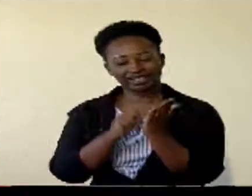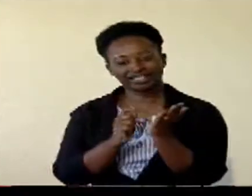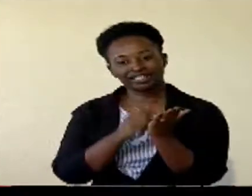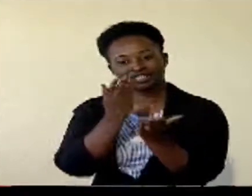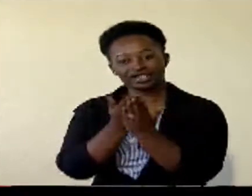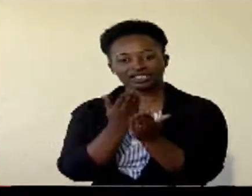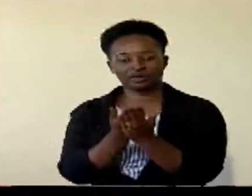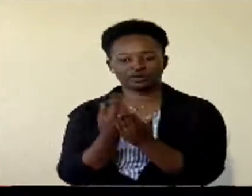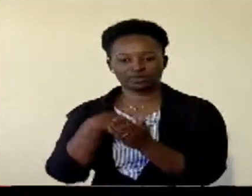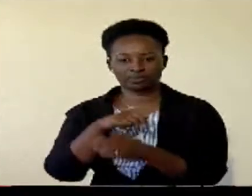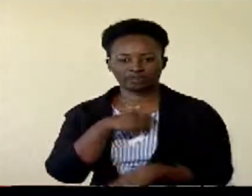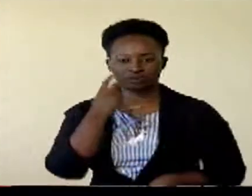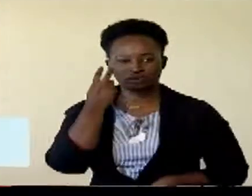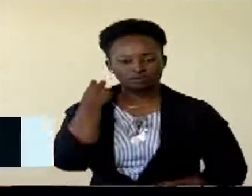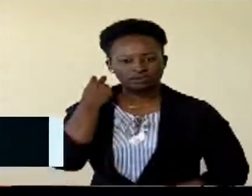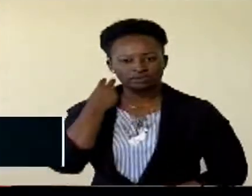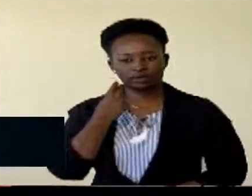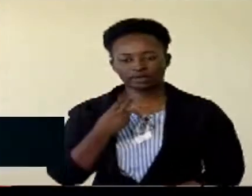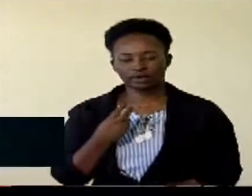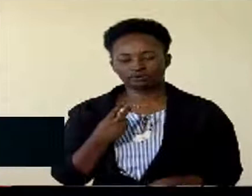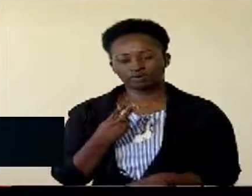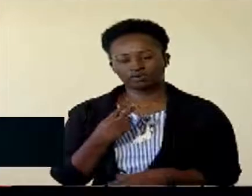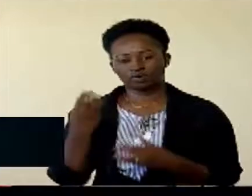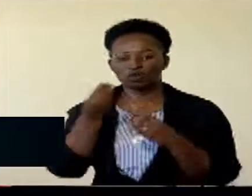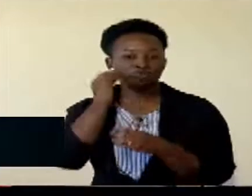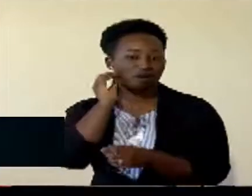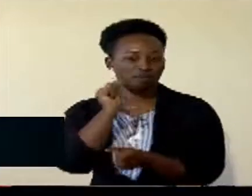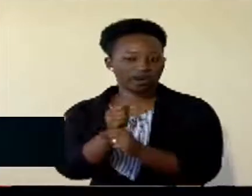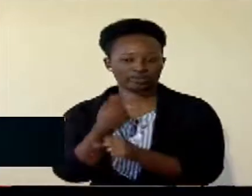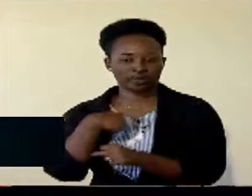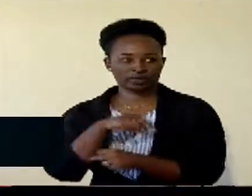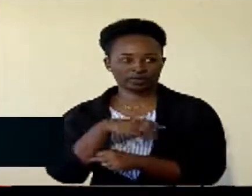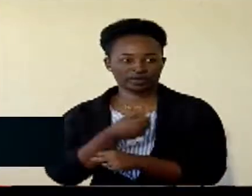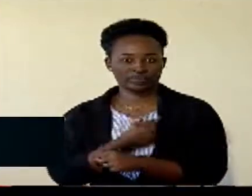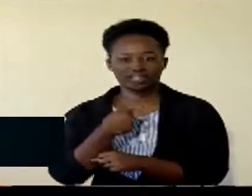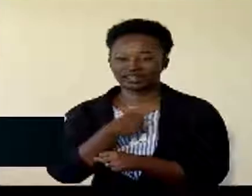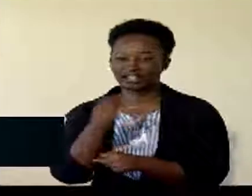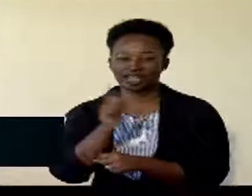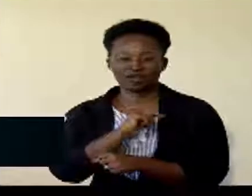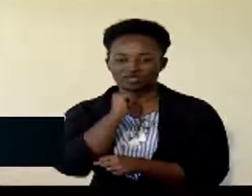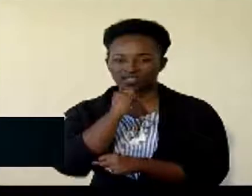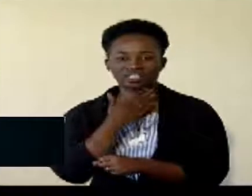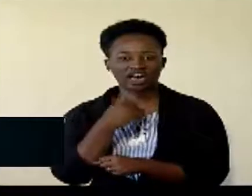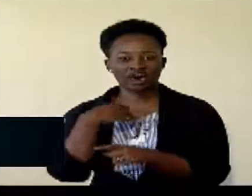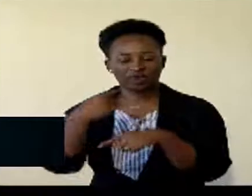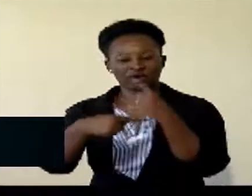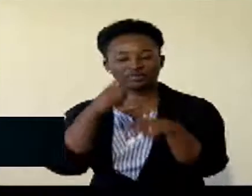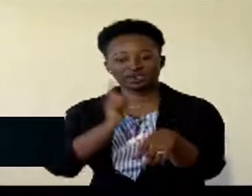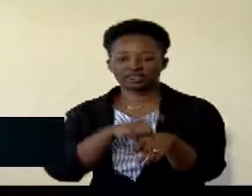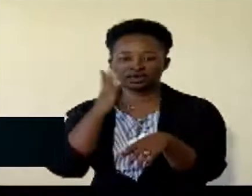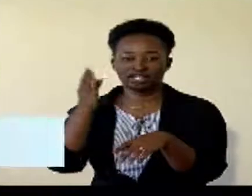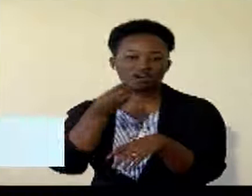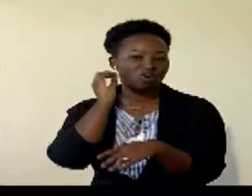you to the previous assignment that we had, because I don't want to continue when that assignment